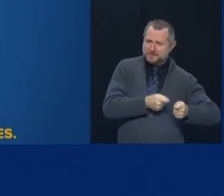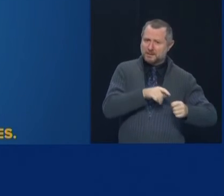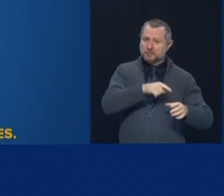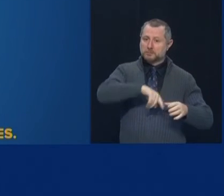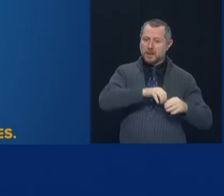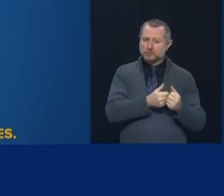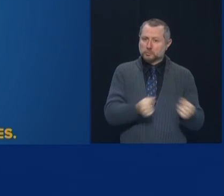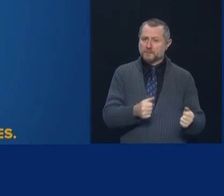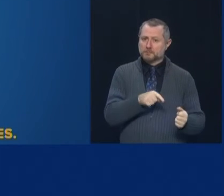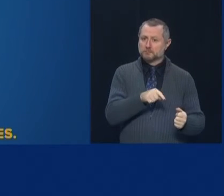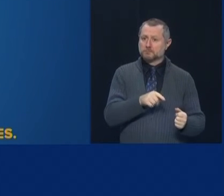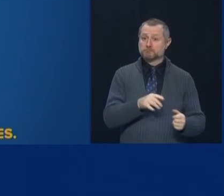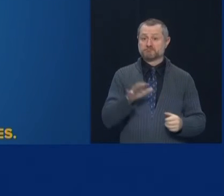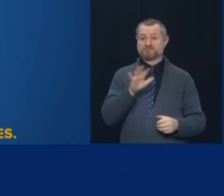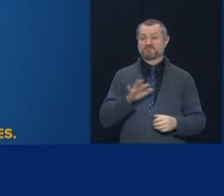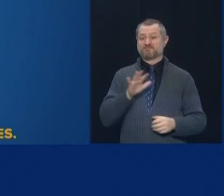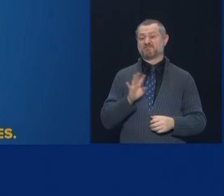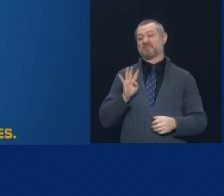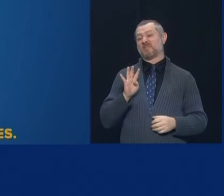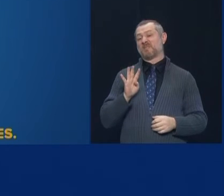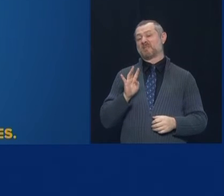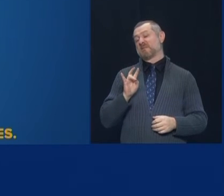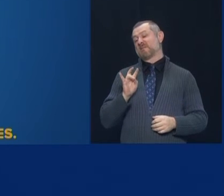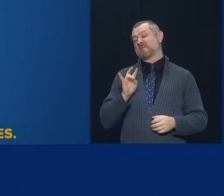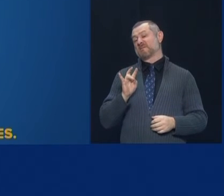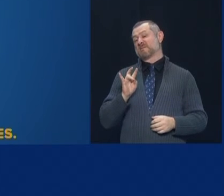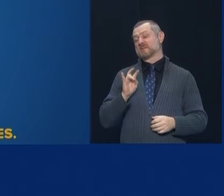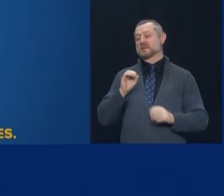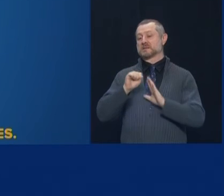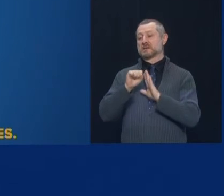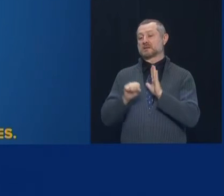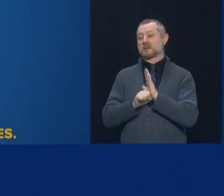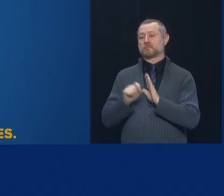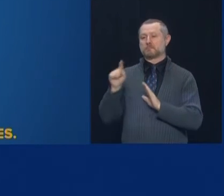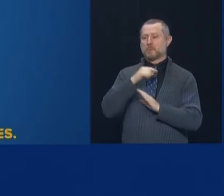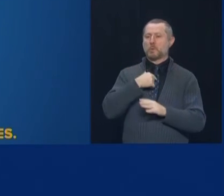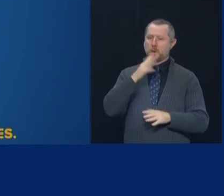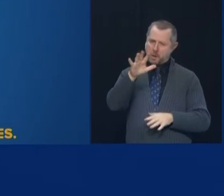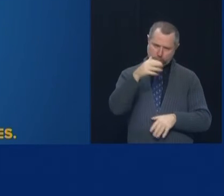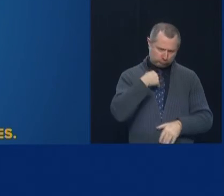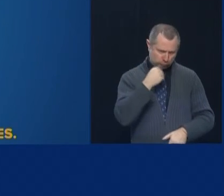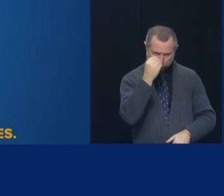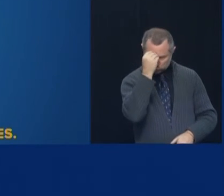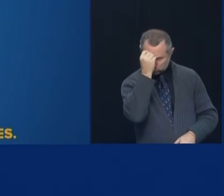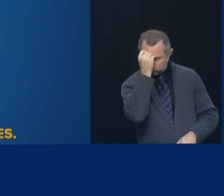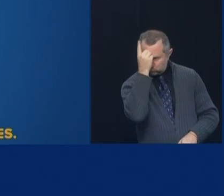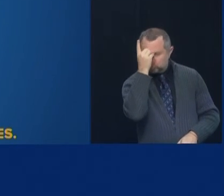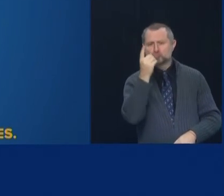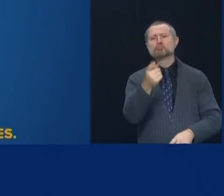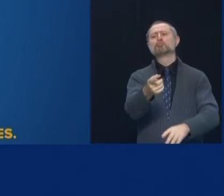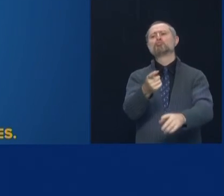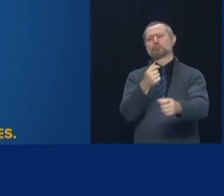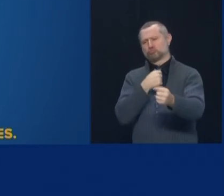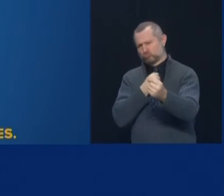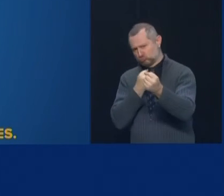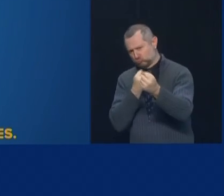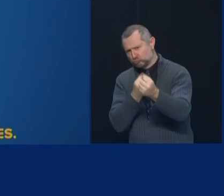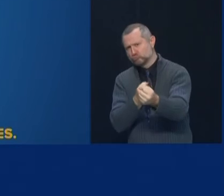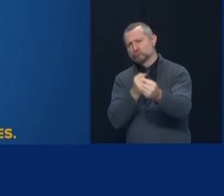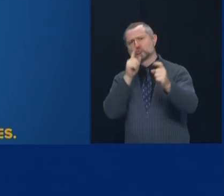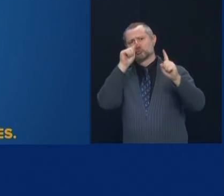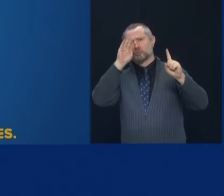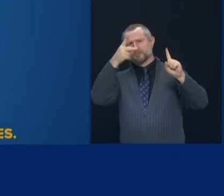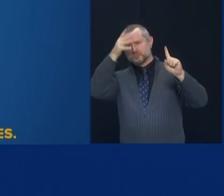states said, I understand you're cynical and skeptical about this administration's approval process. We'll set up a